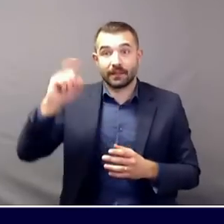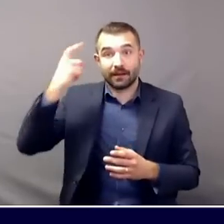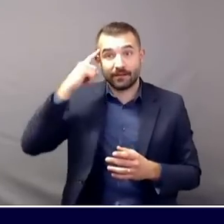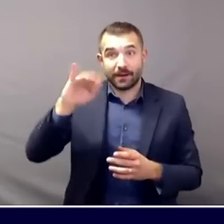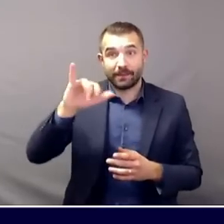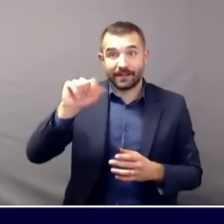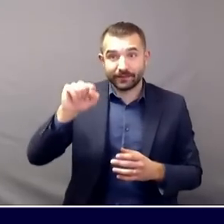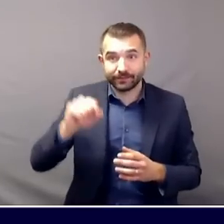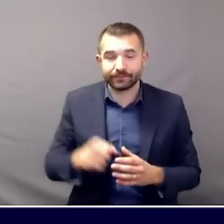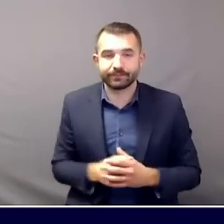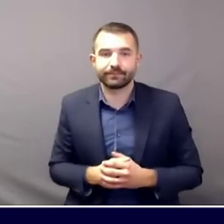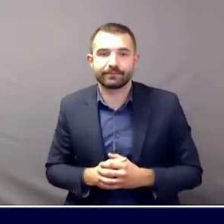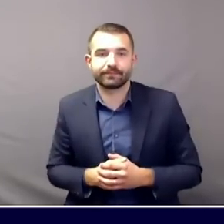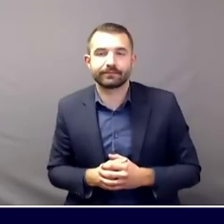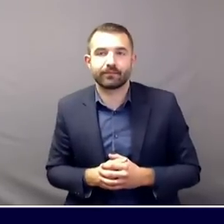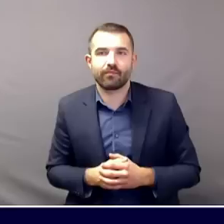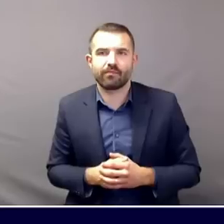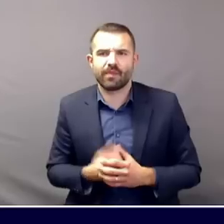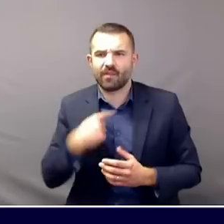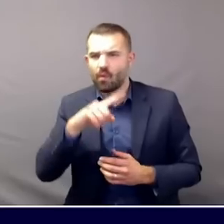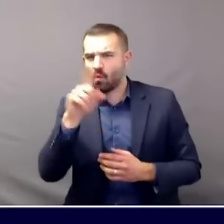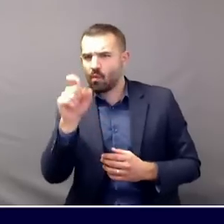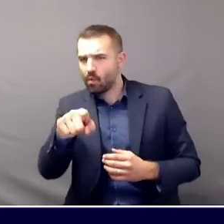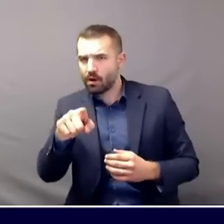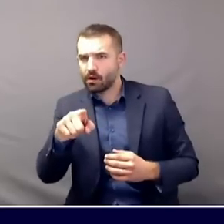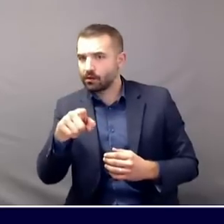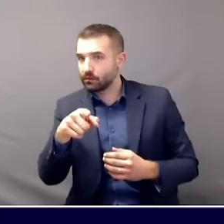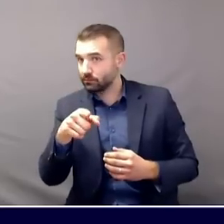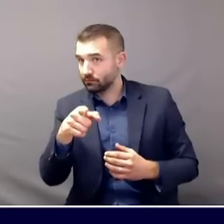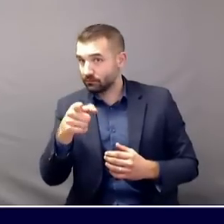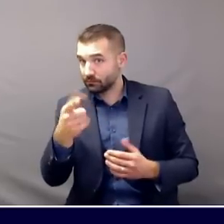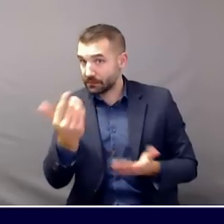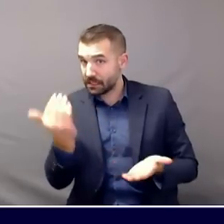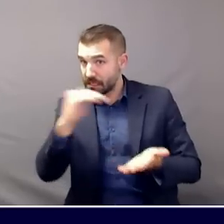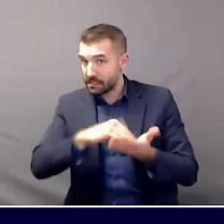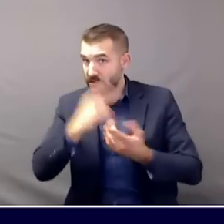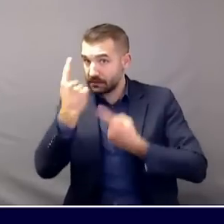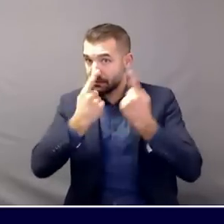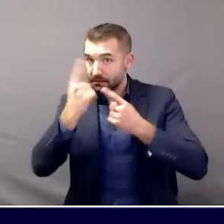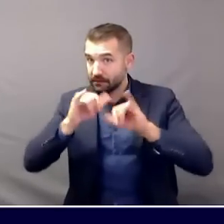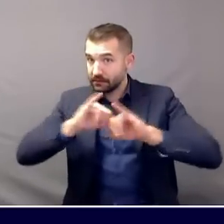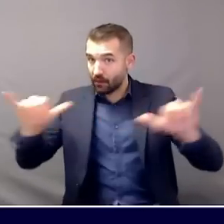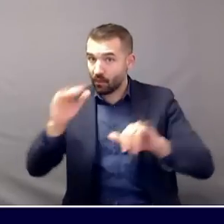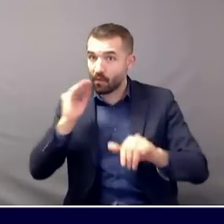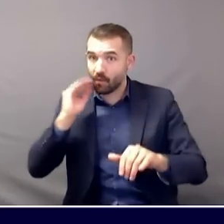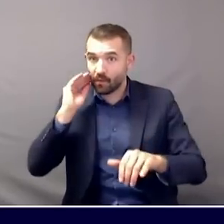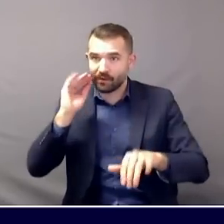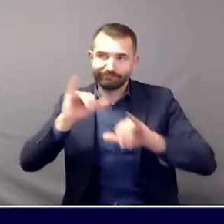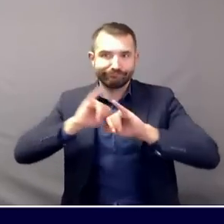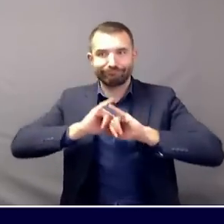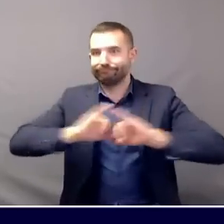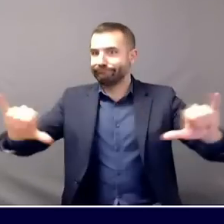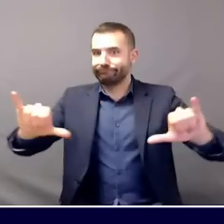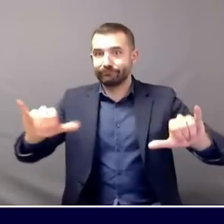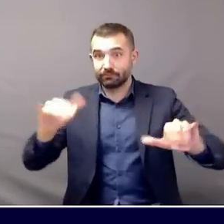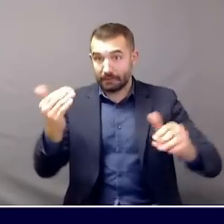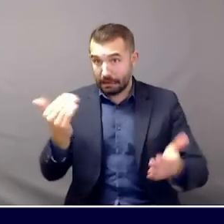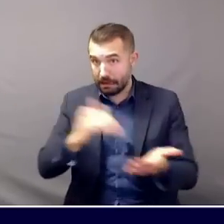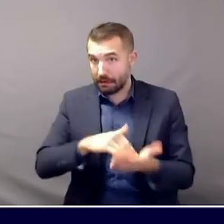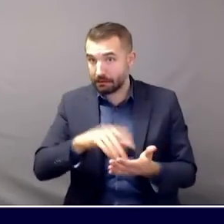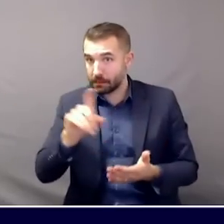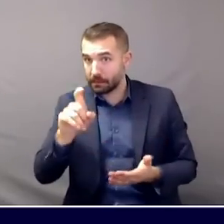you considering a statewide lockdown like some other cities that we're seeing across the country? A